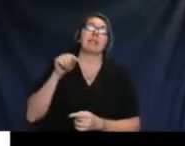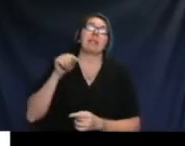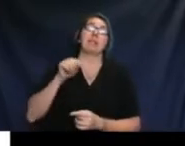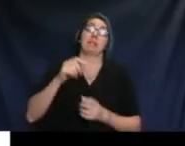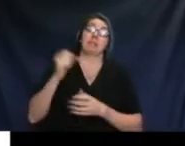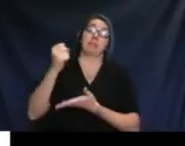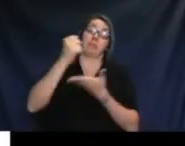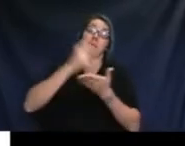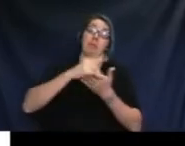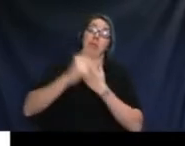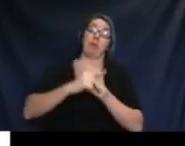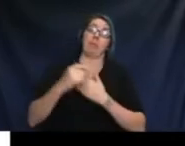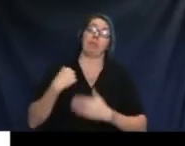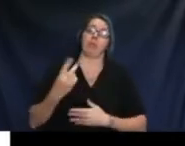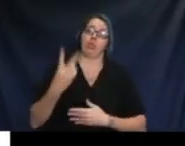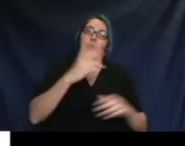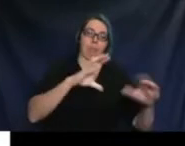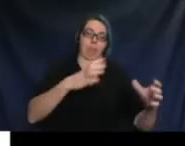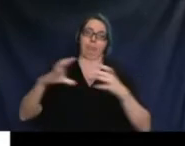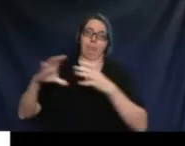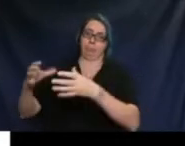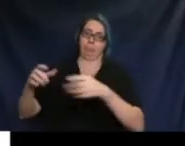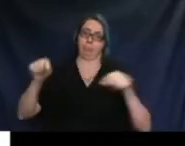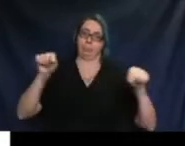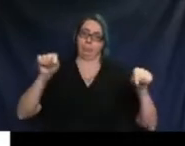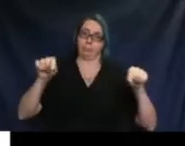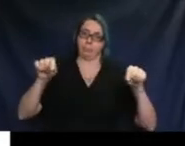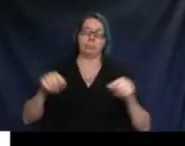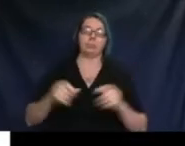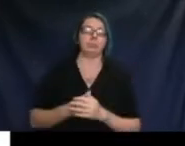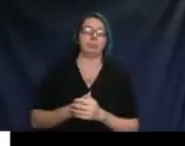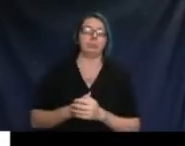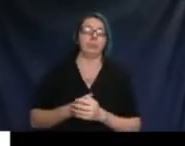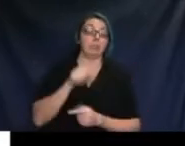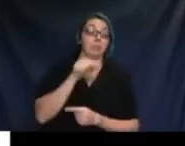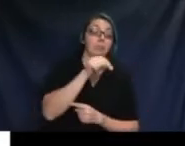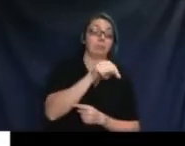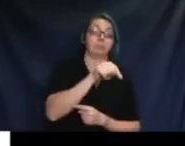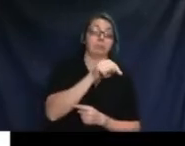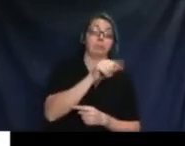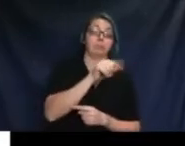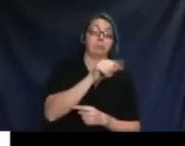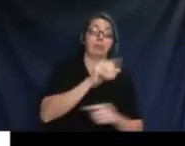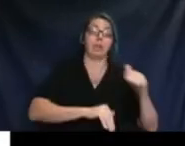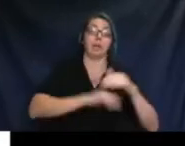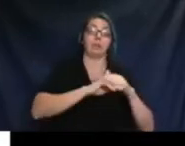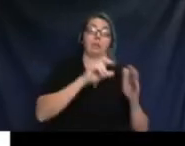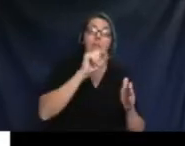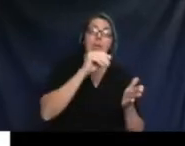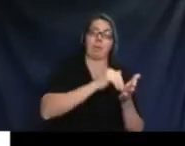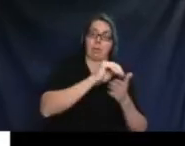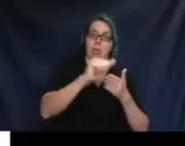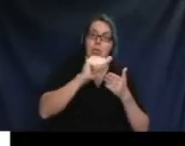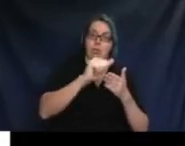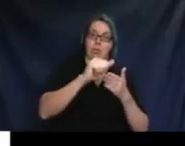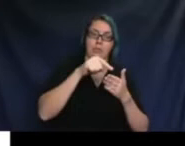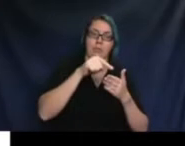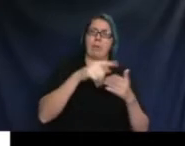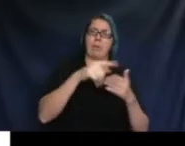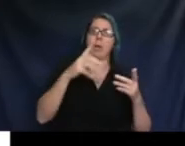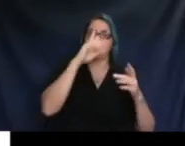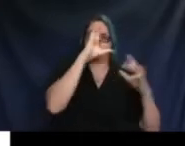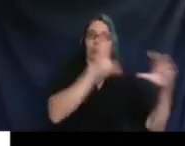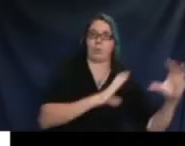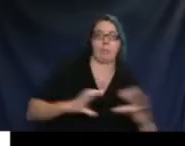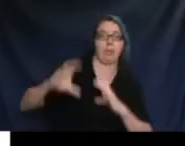So you can apply either for up to $20,000 to do a project as part of Nuit Blanche Toronto